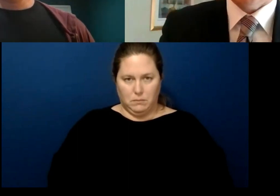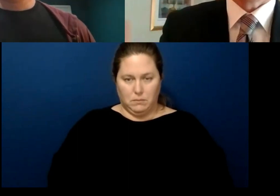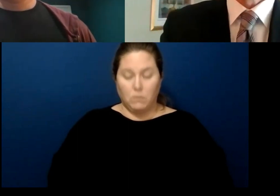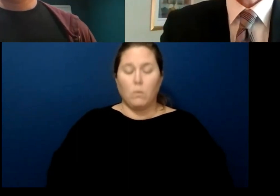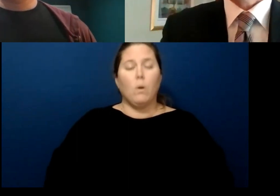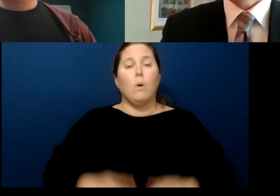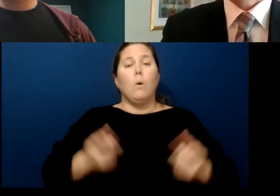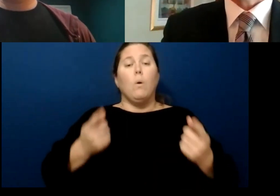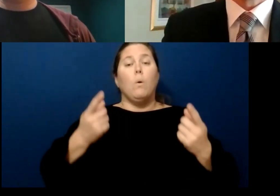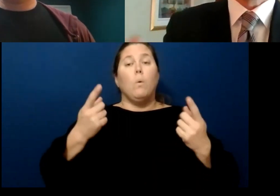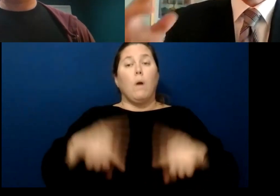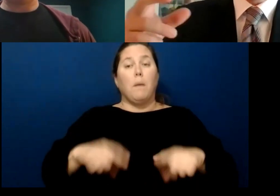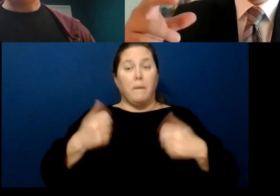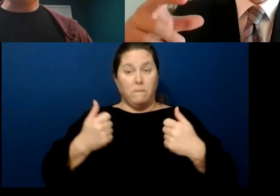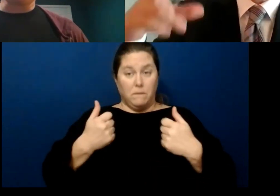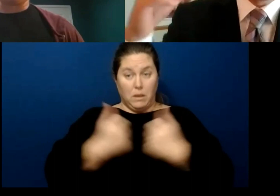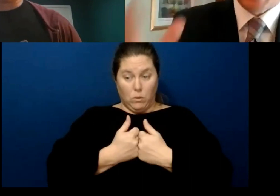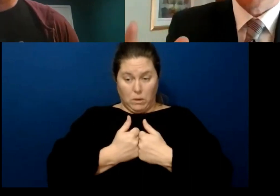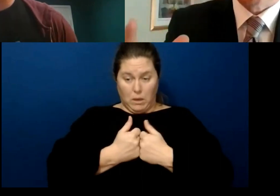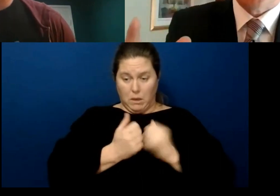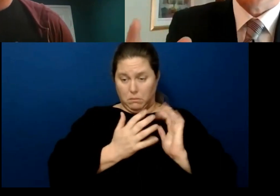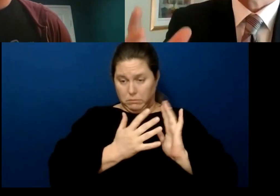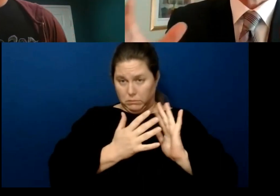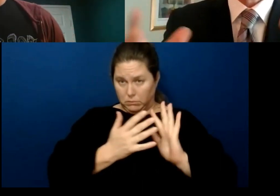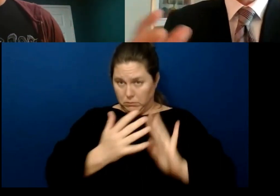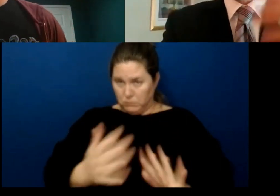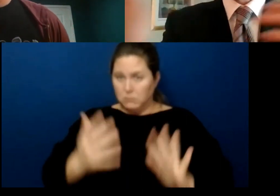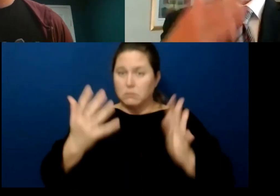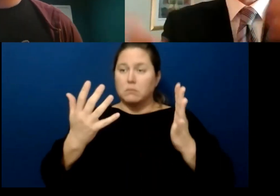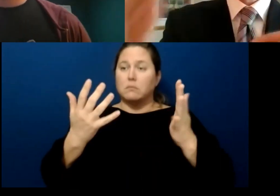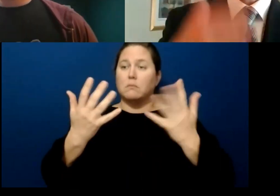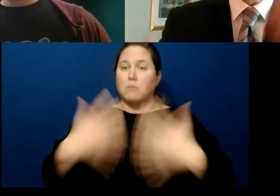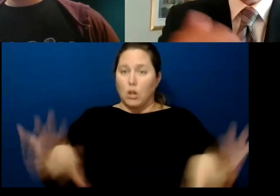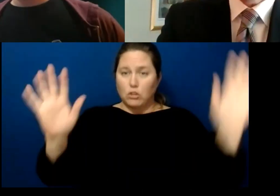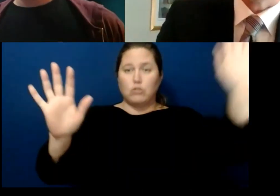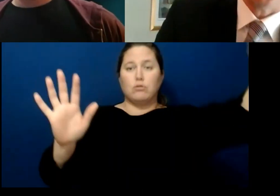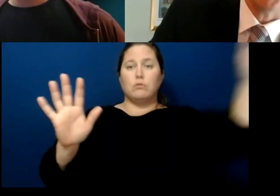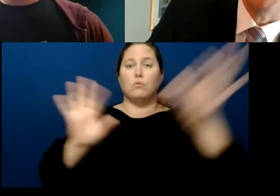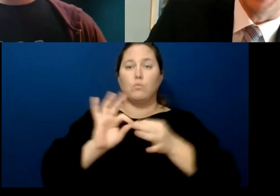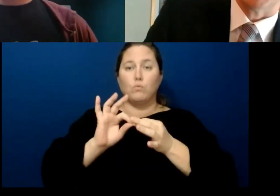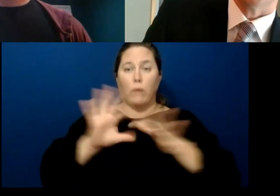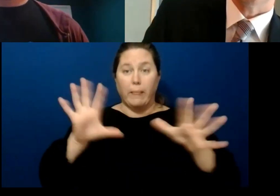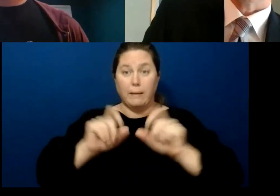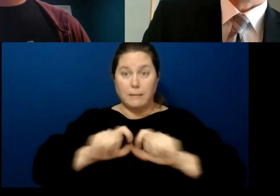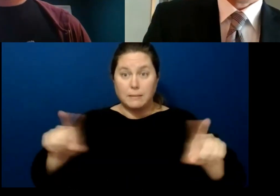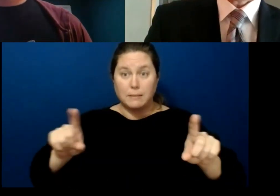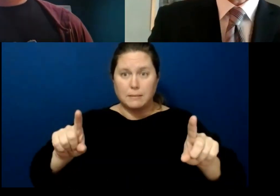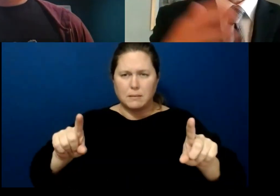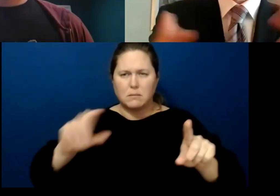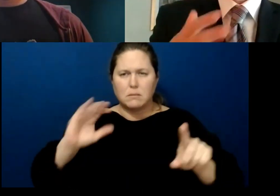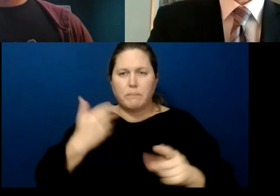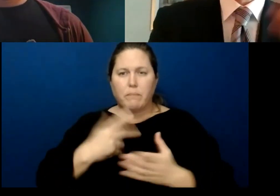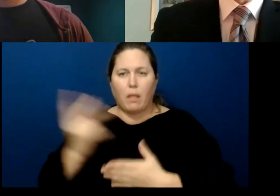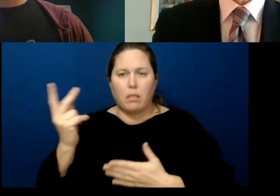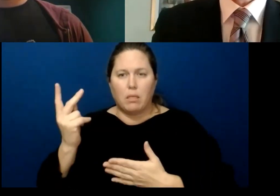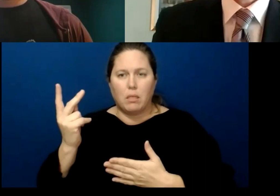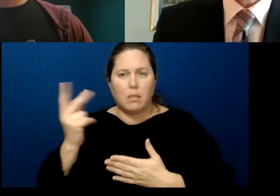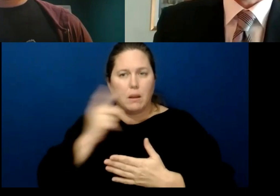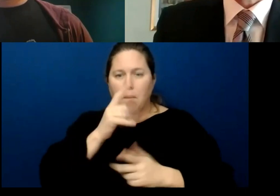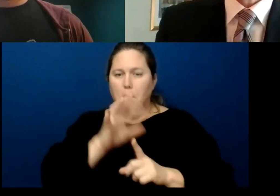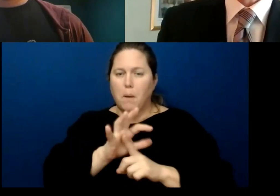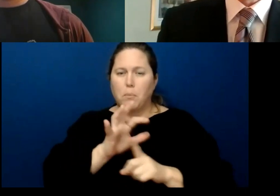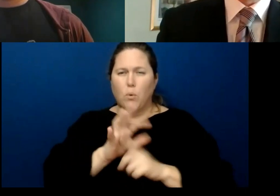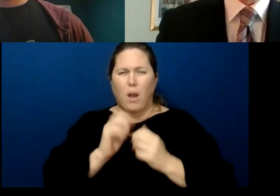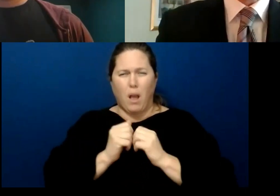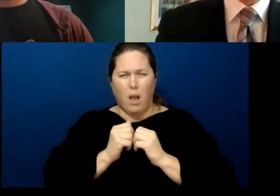that great? It doesn't sell well, it didn't land with the audience. Like, how do you sort of pull it back and figure out how to come